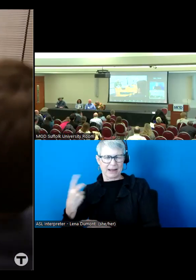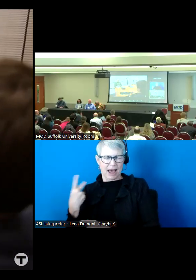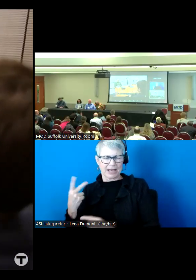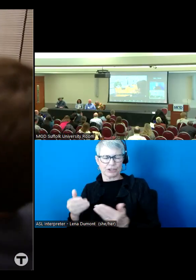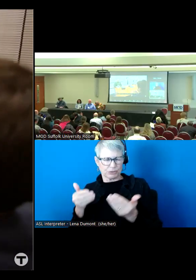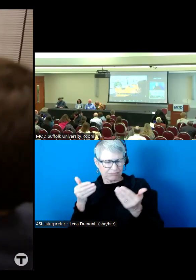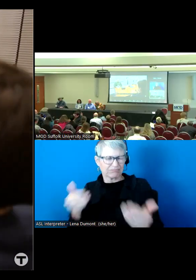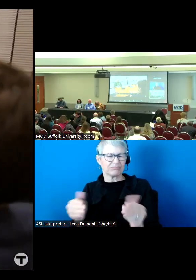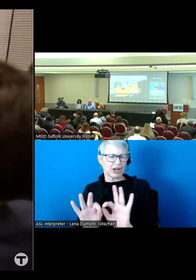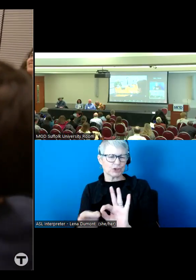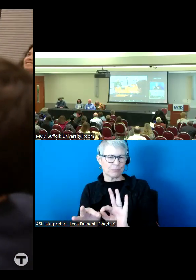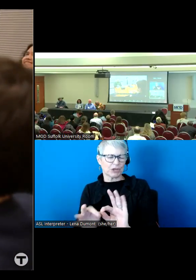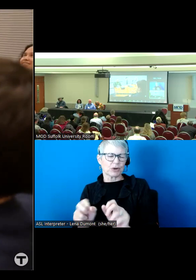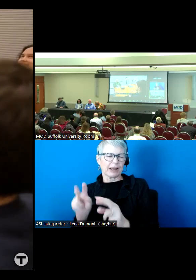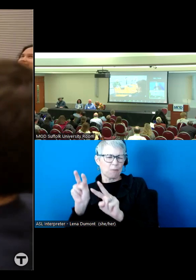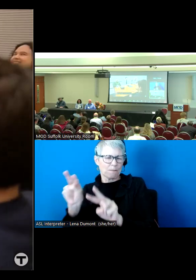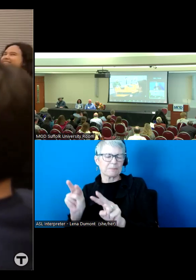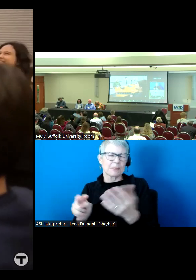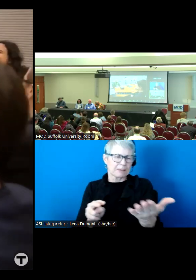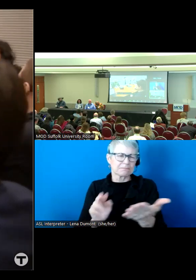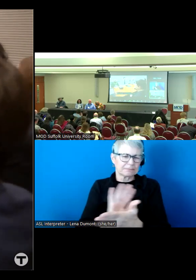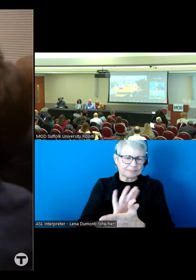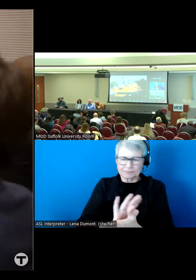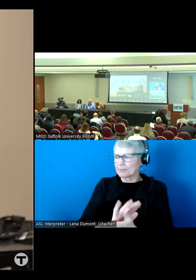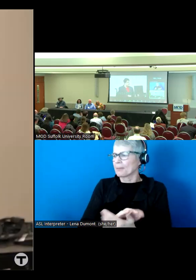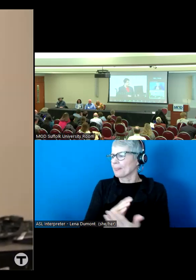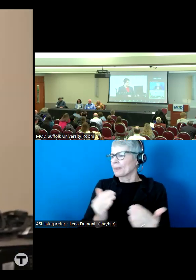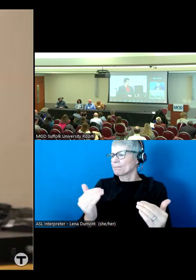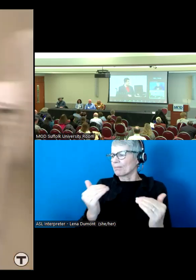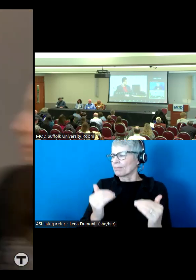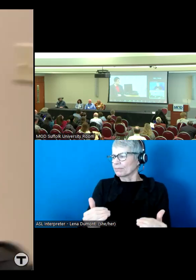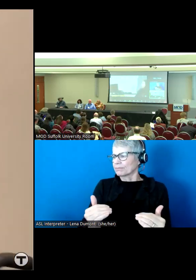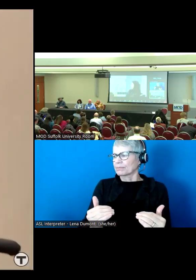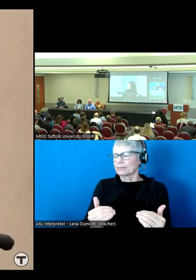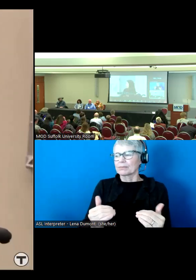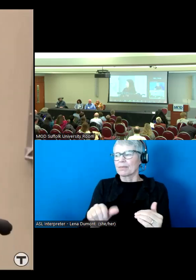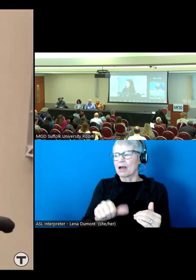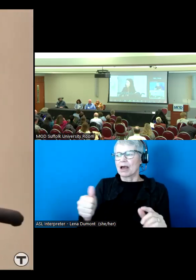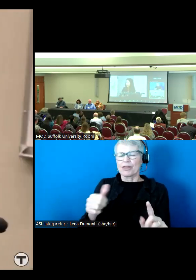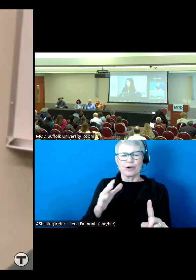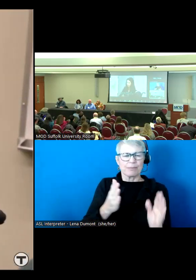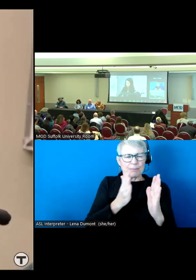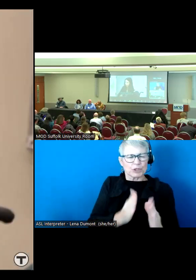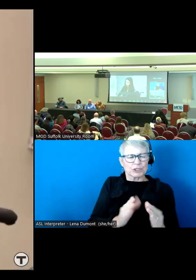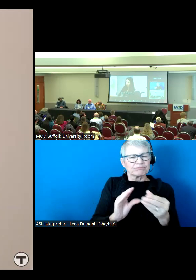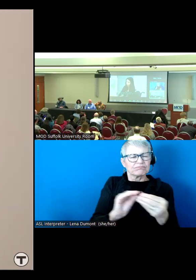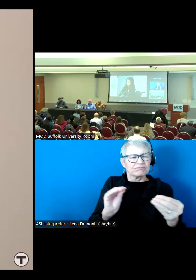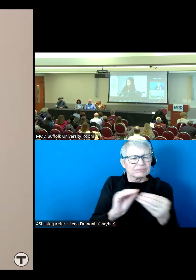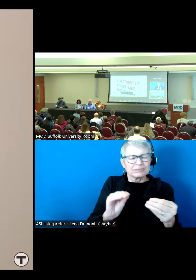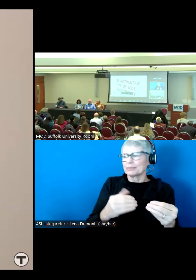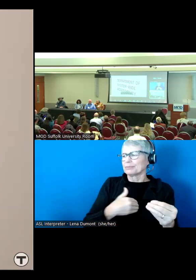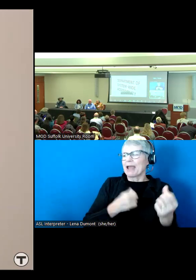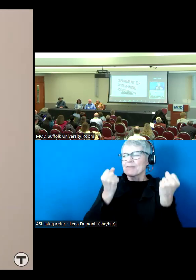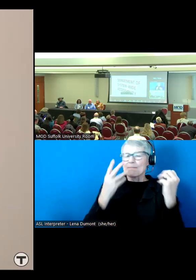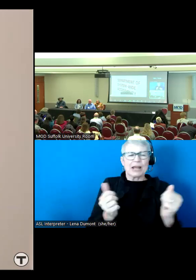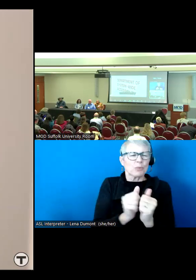that's changed within the organization is that we've got a number of employees with disabilities making decisions